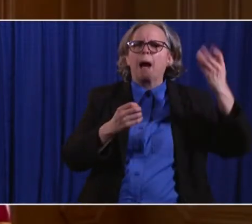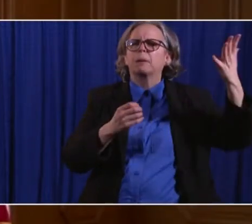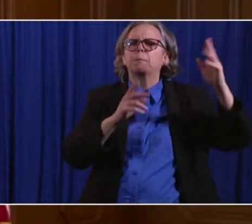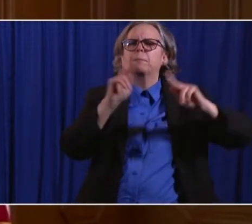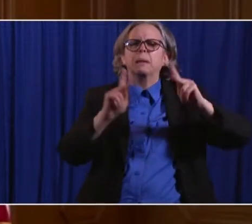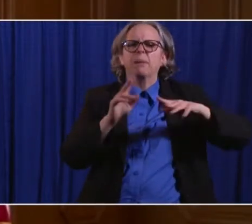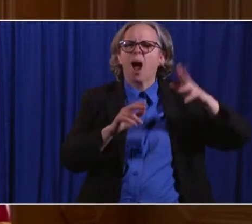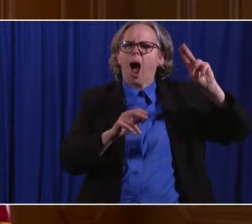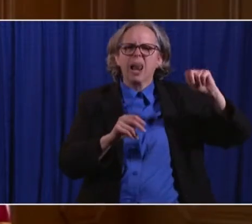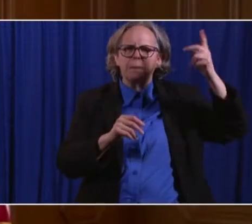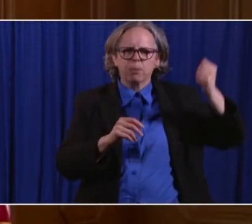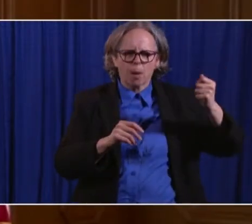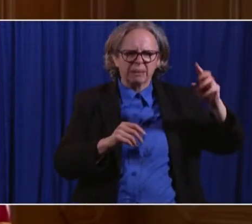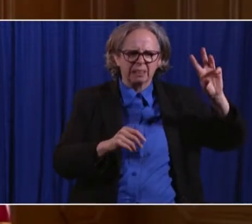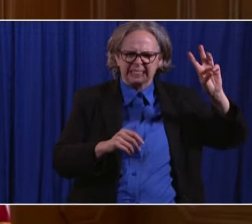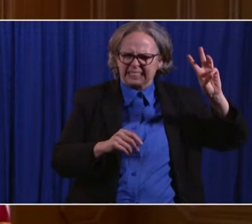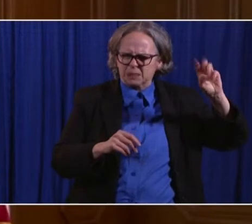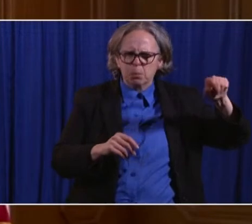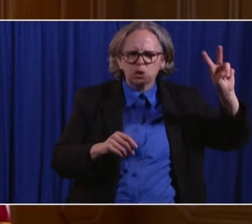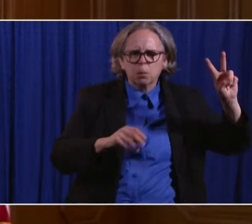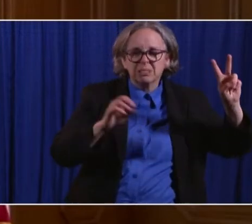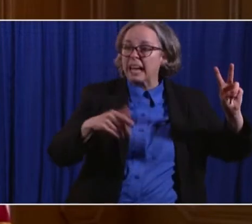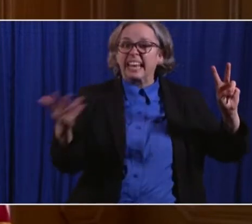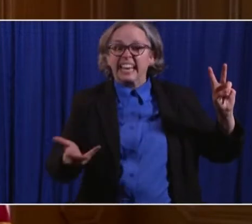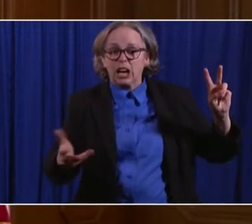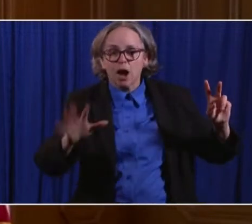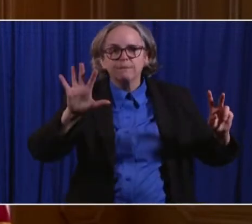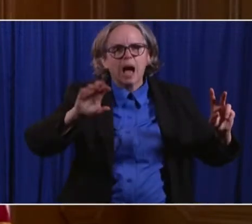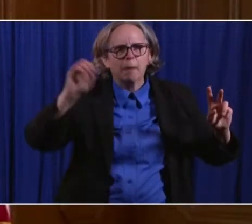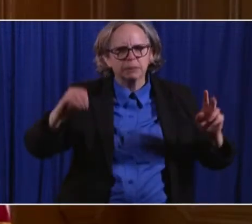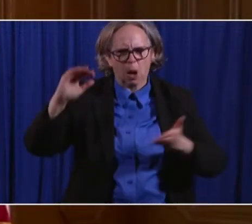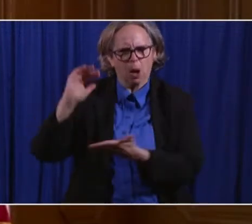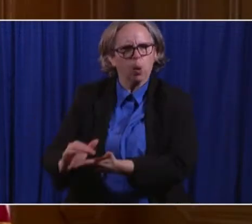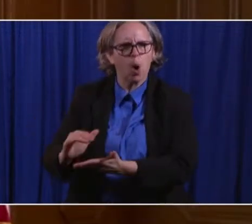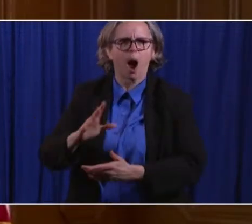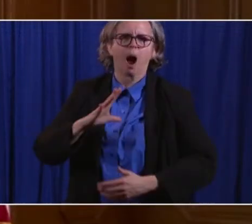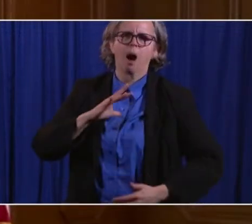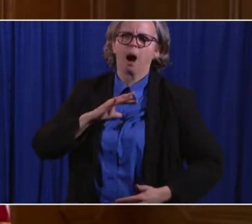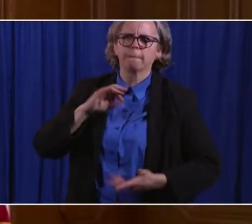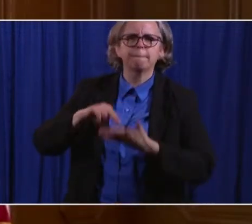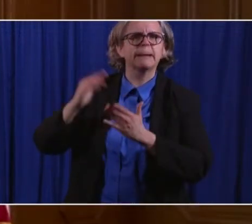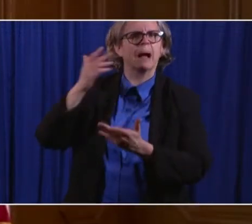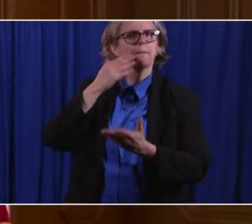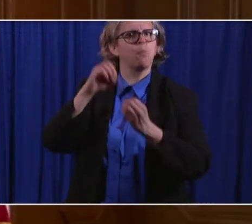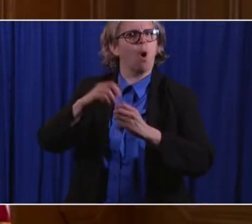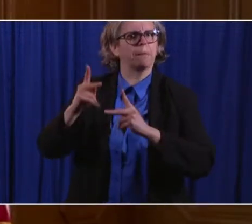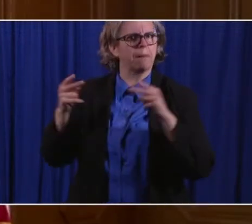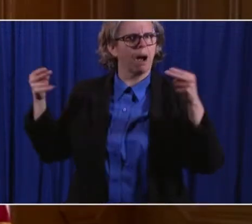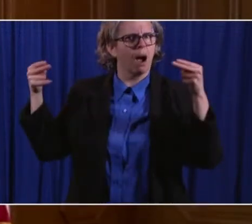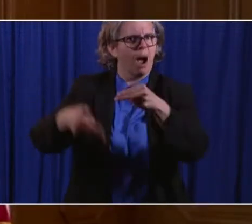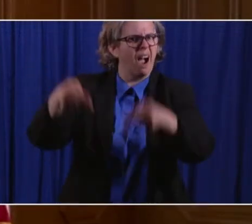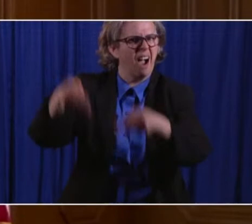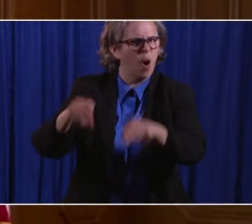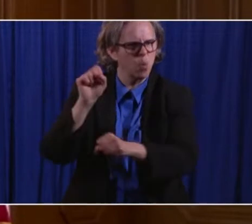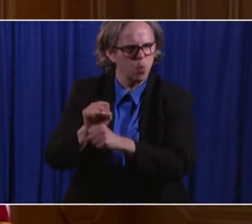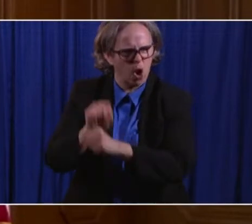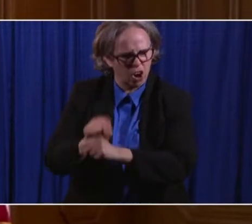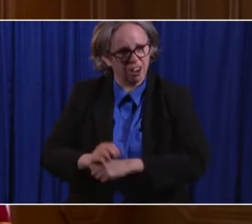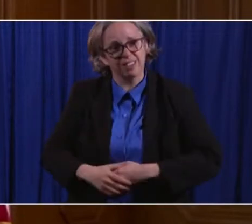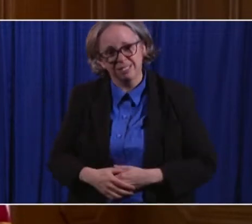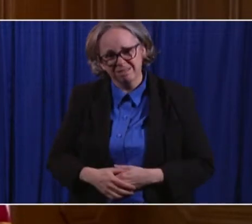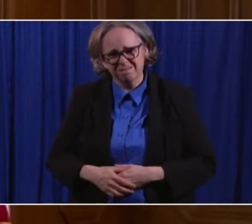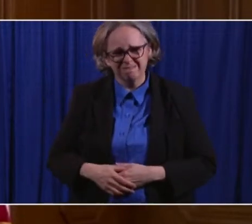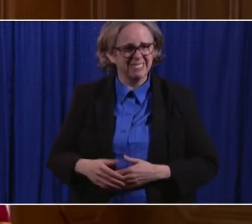6.2%. And our state revenues are recovering as well. This month, Ohio's tax